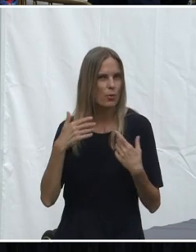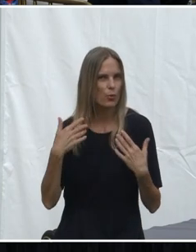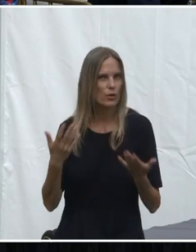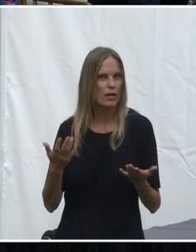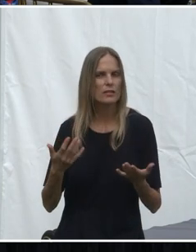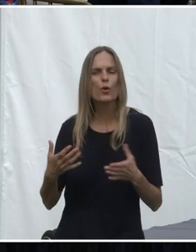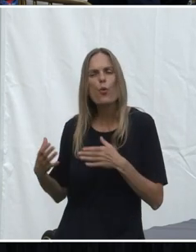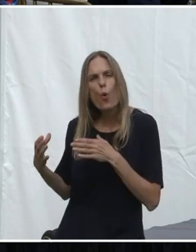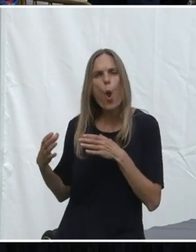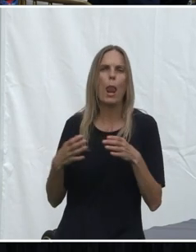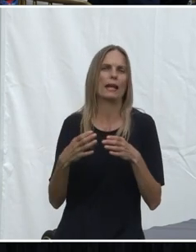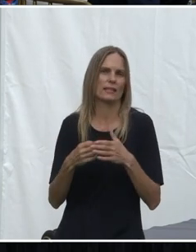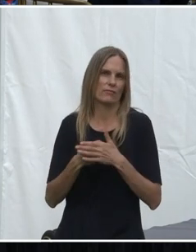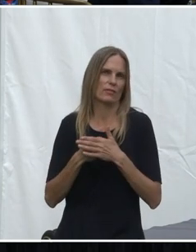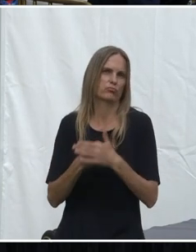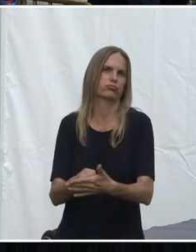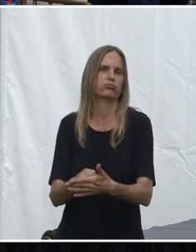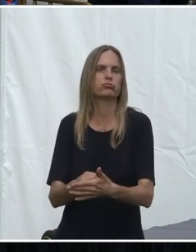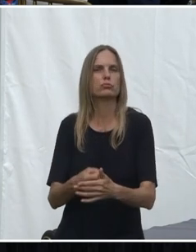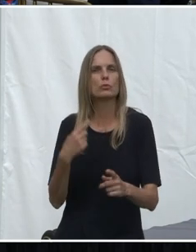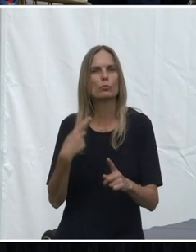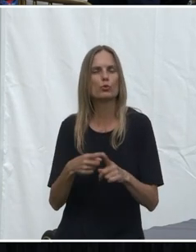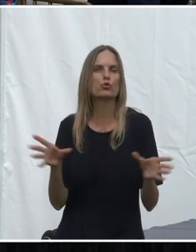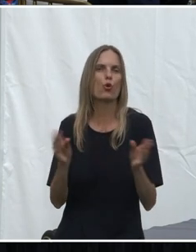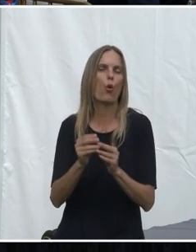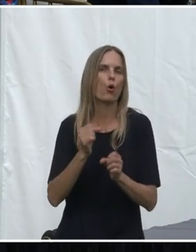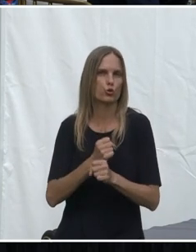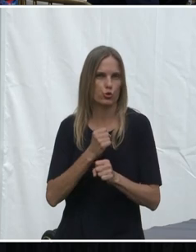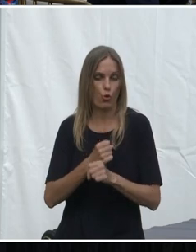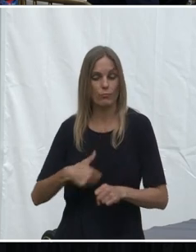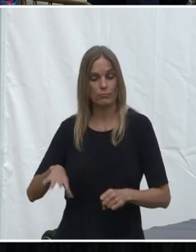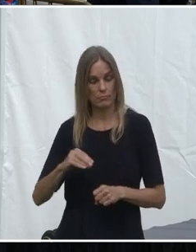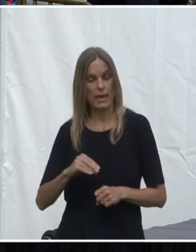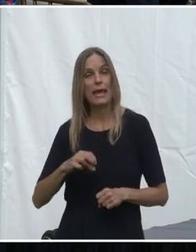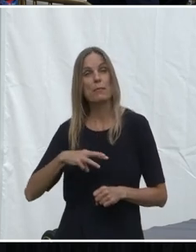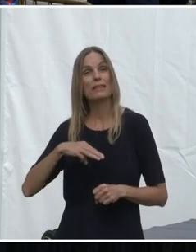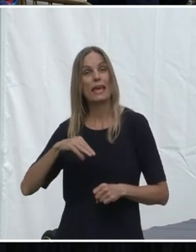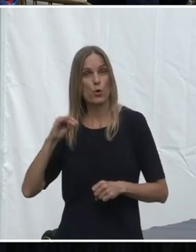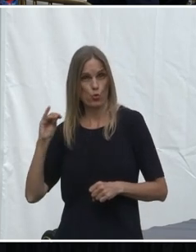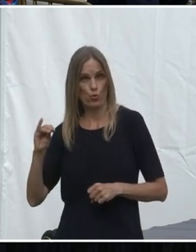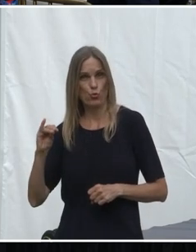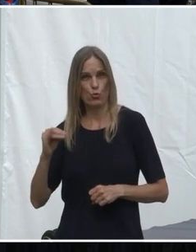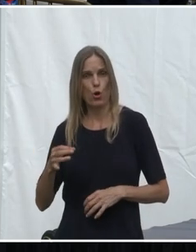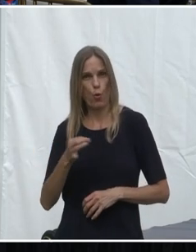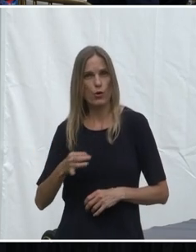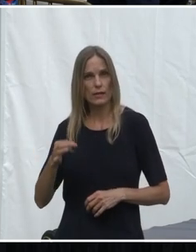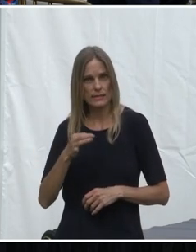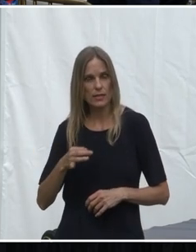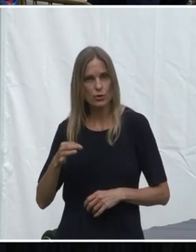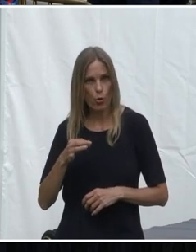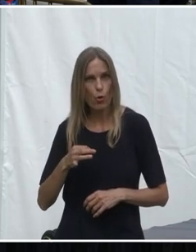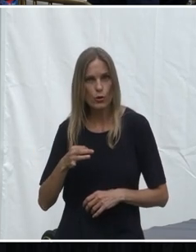pressure and cooperation. We as NGOs, organized in civil society,